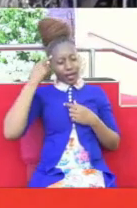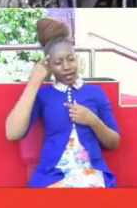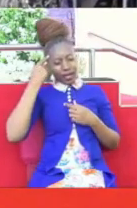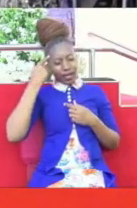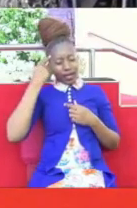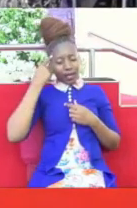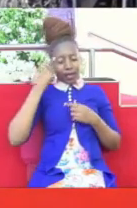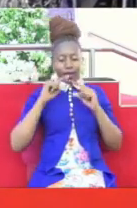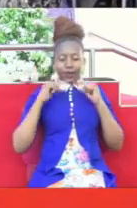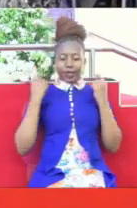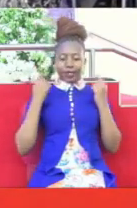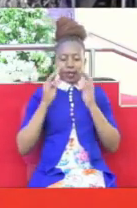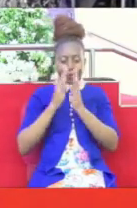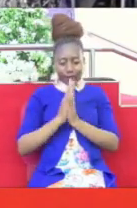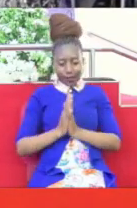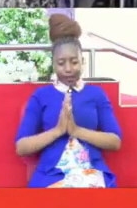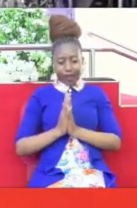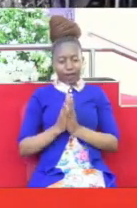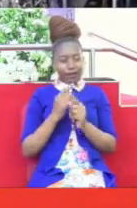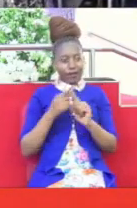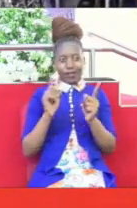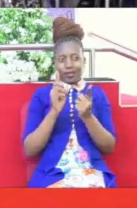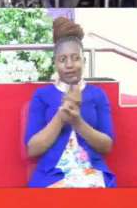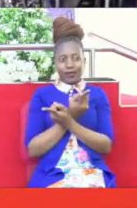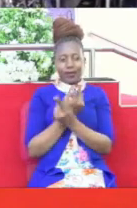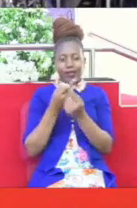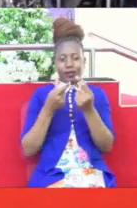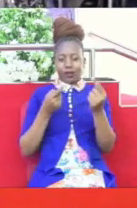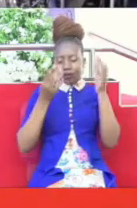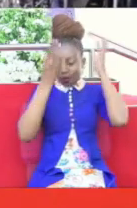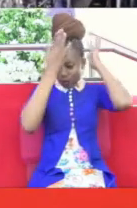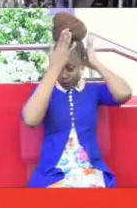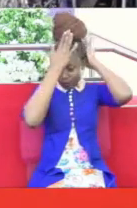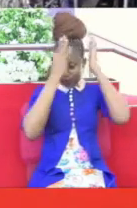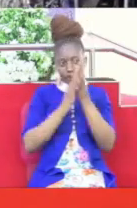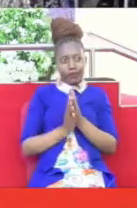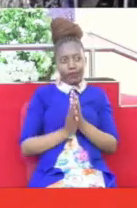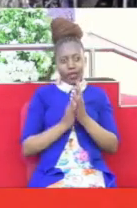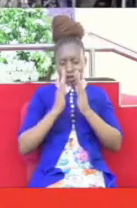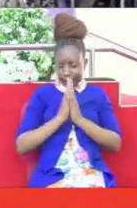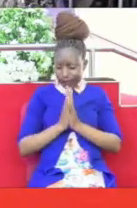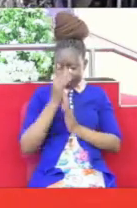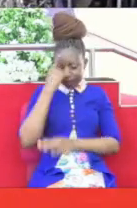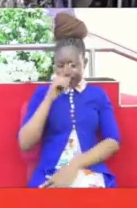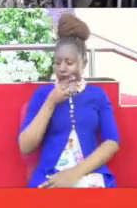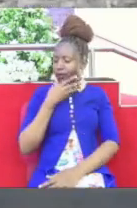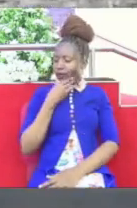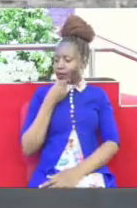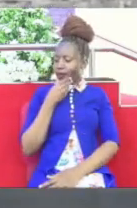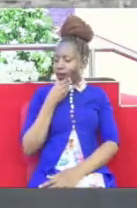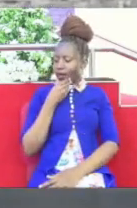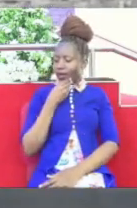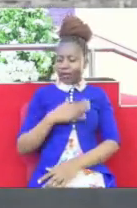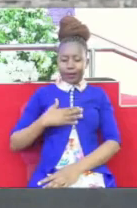lilikuwa tofauti kidogo na la askofu. He prayed in the name of Jesus. Akasema kwa jina la Yesu. Let somebody else help him. Wacha mtu